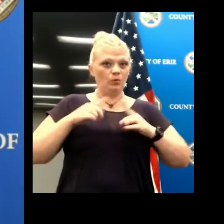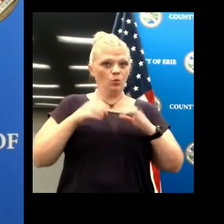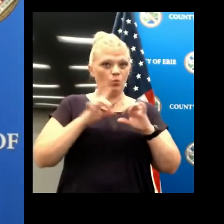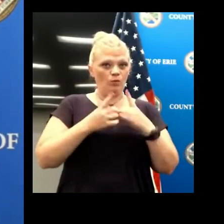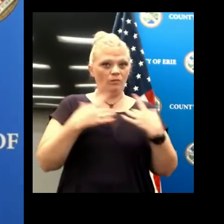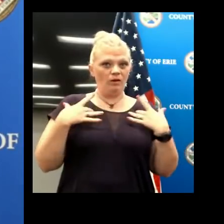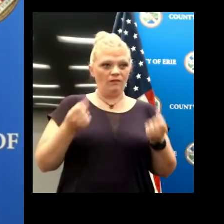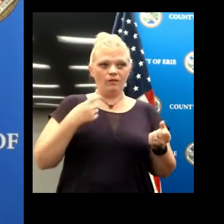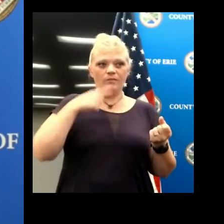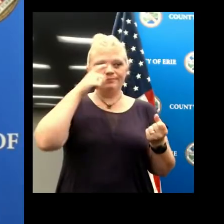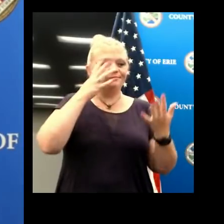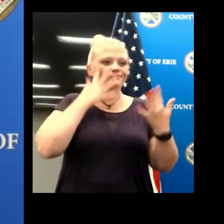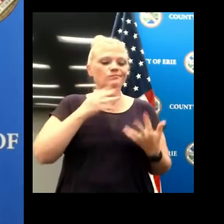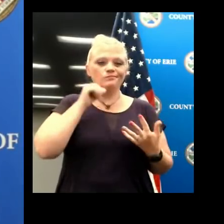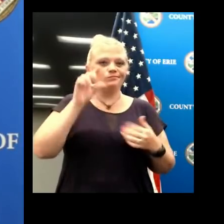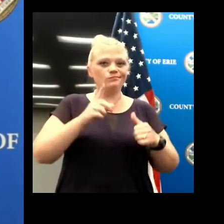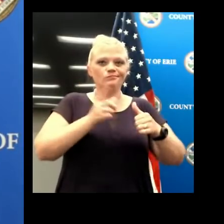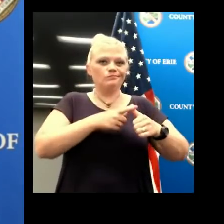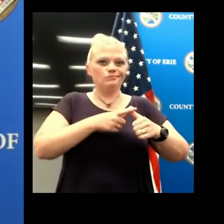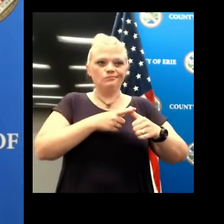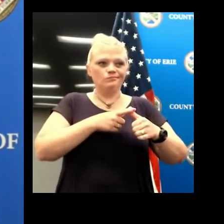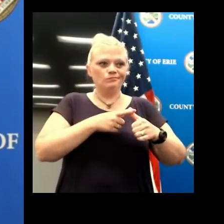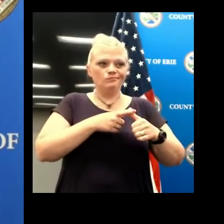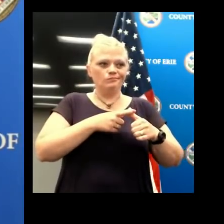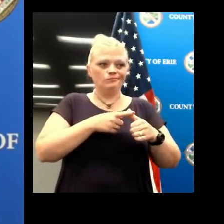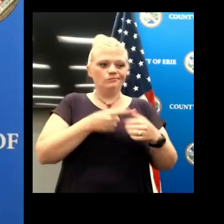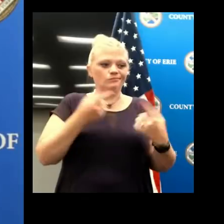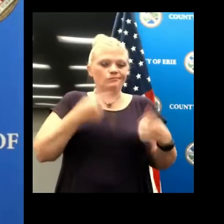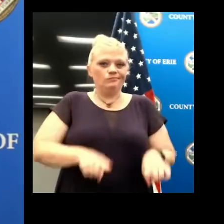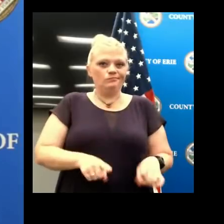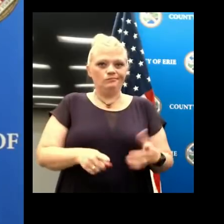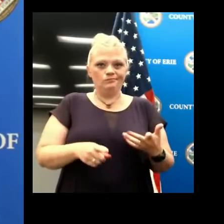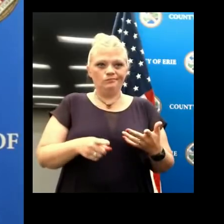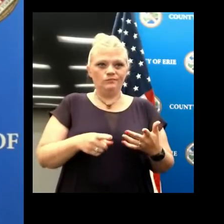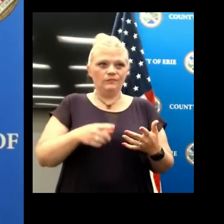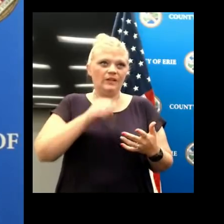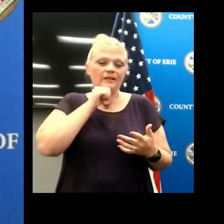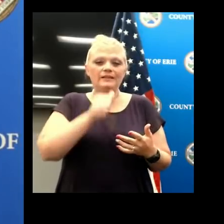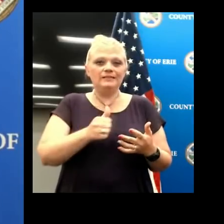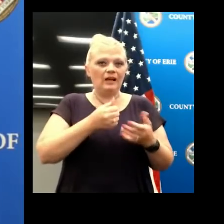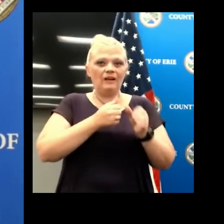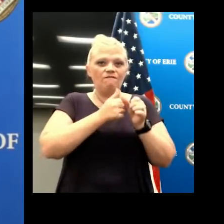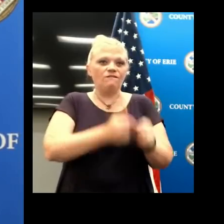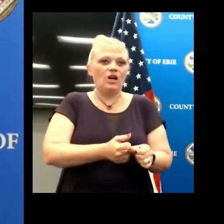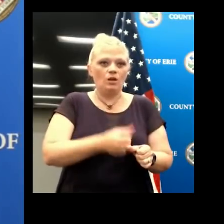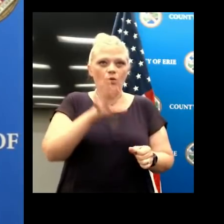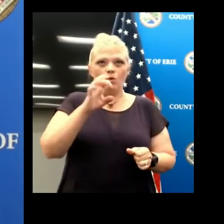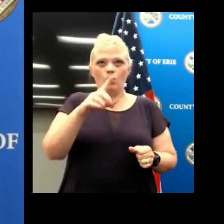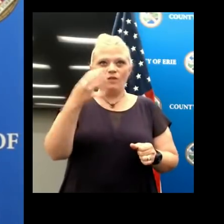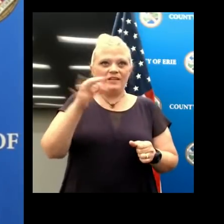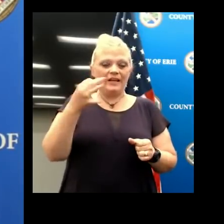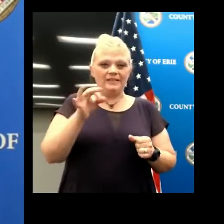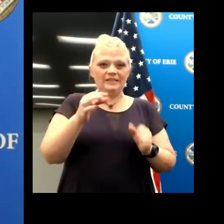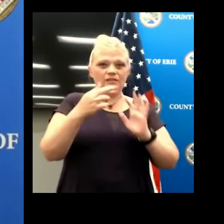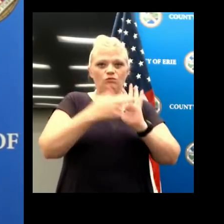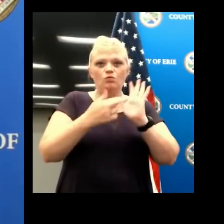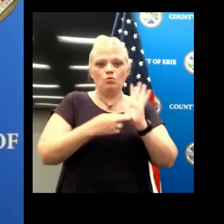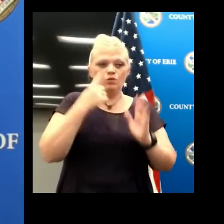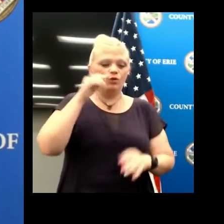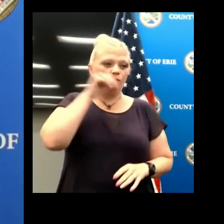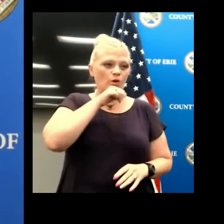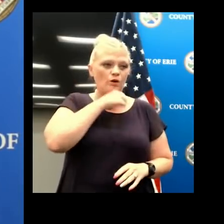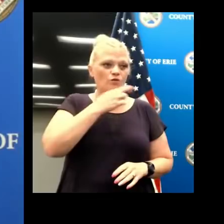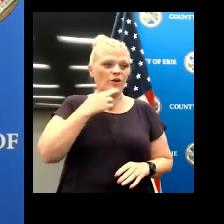is unfortunately not the first incident of failure to follow proper COVID-19 bar and restaurant guidelines. As I